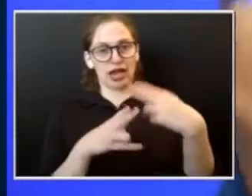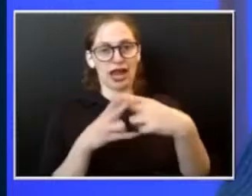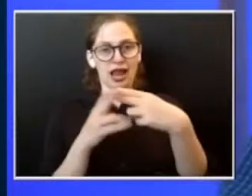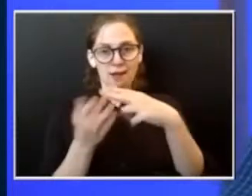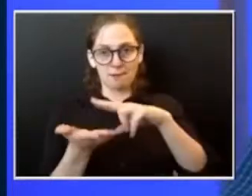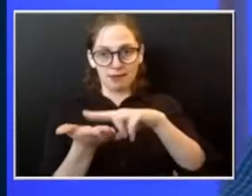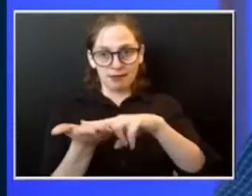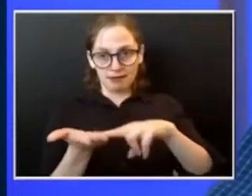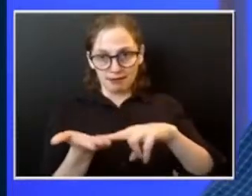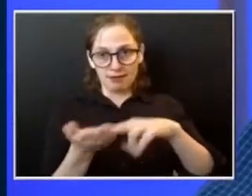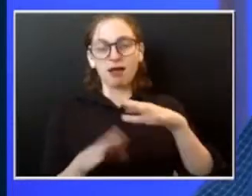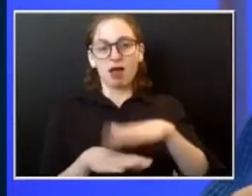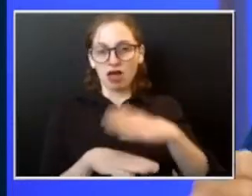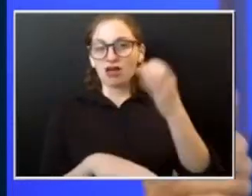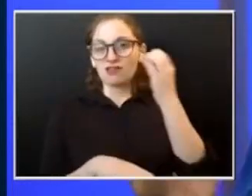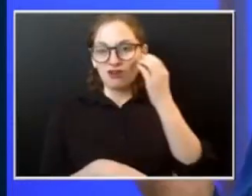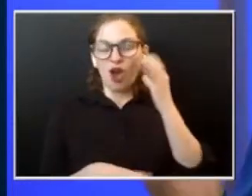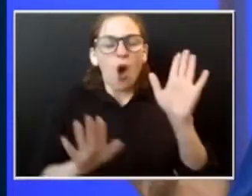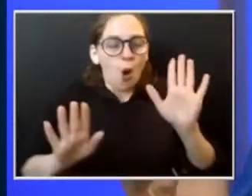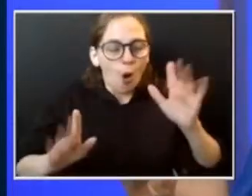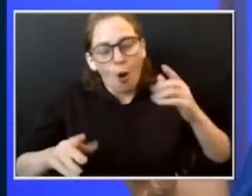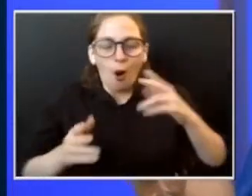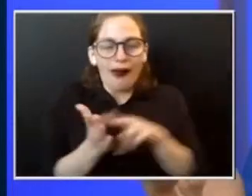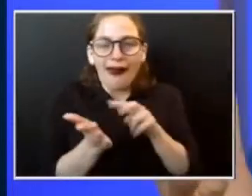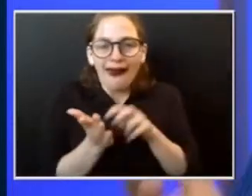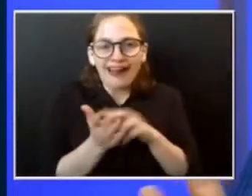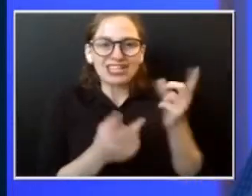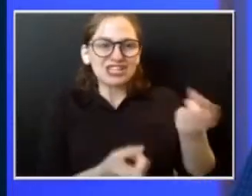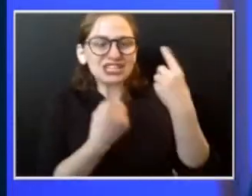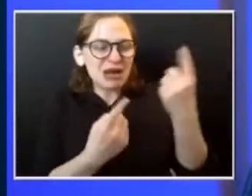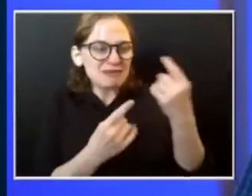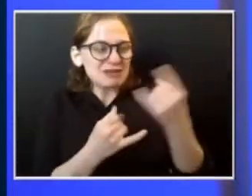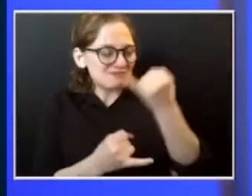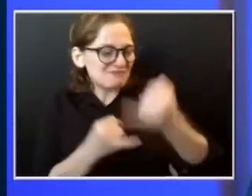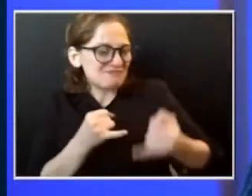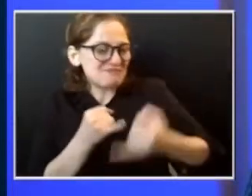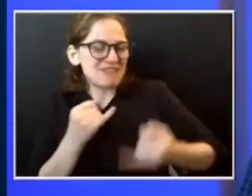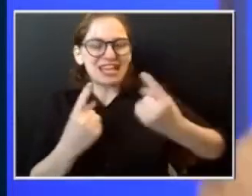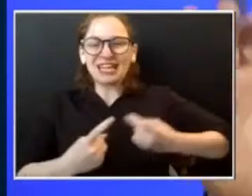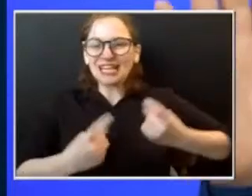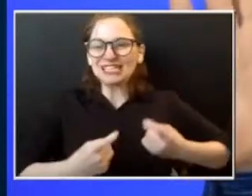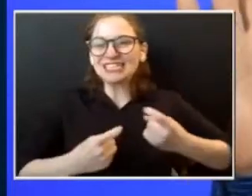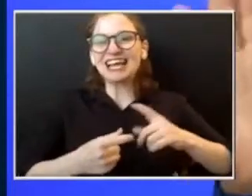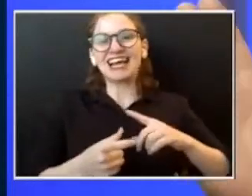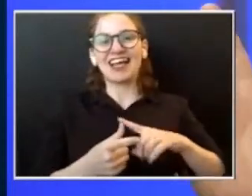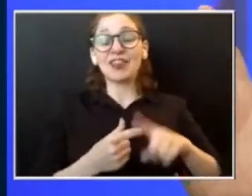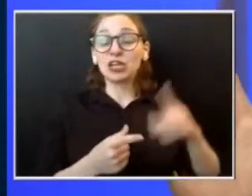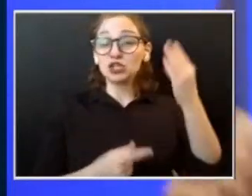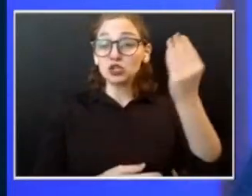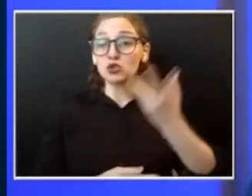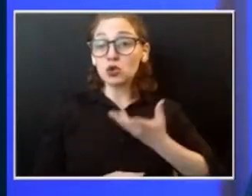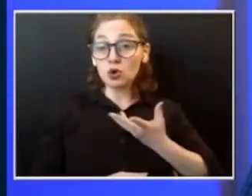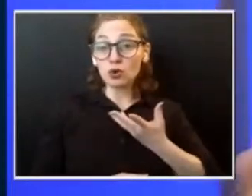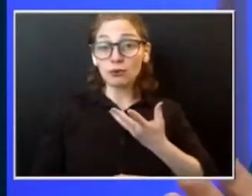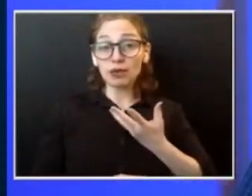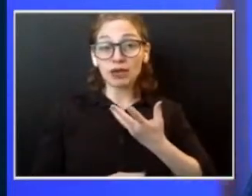to finalize her tests. And when she gave me the news, it was total